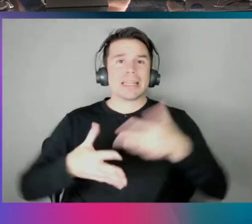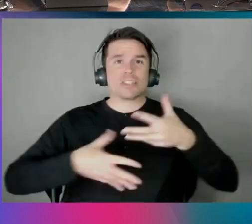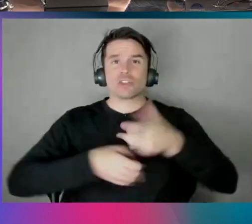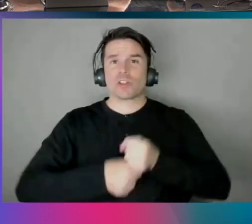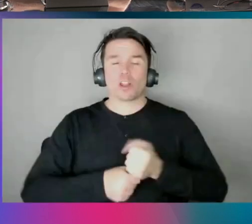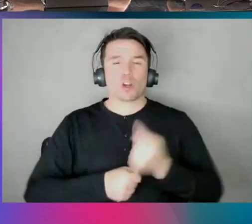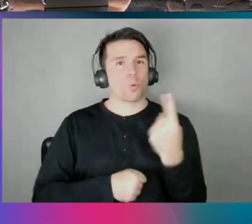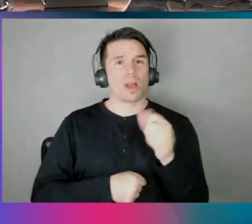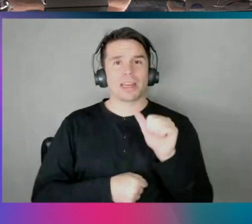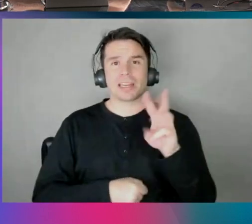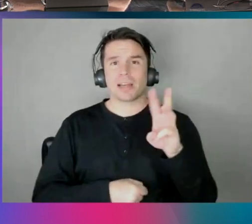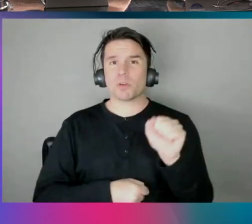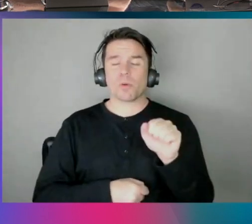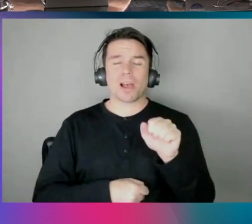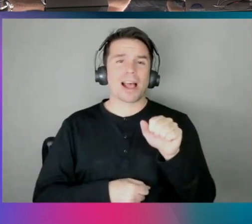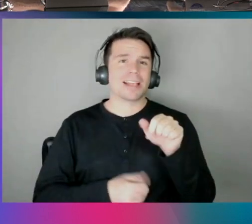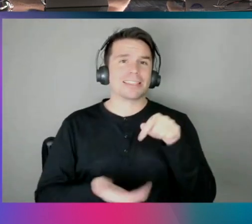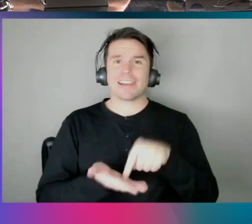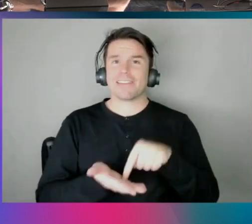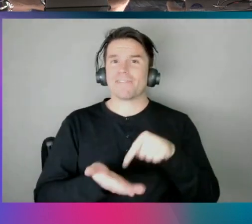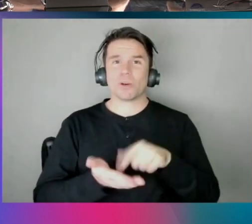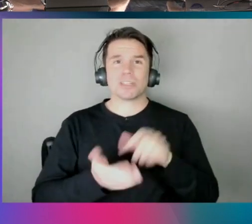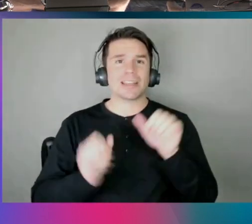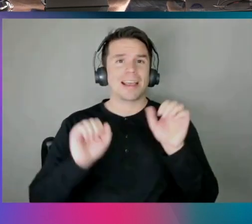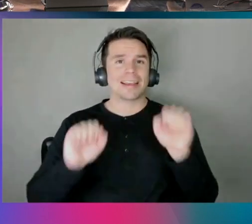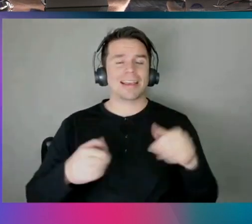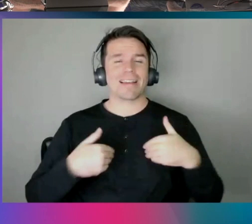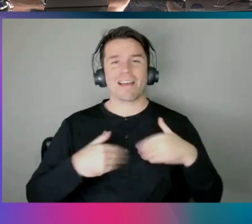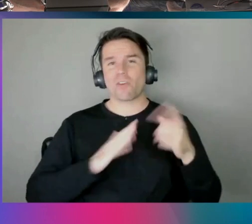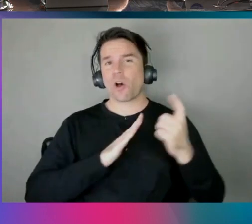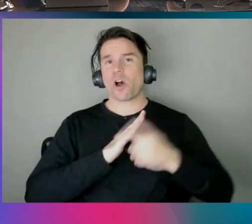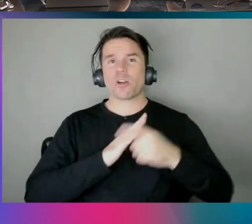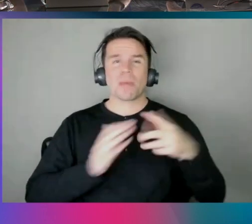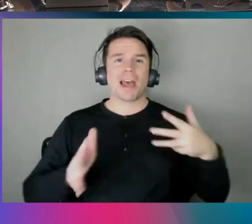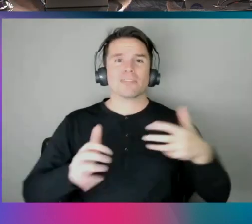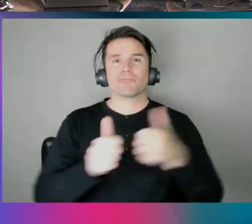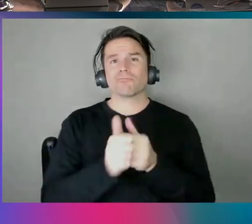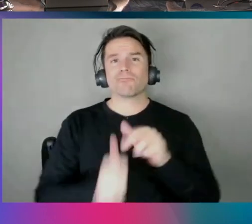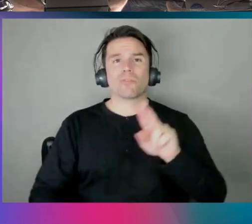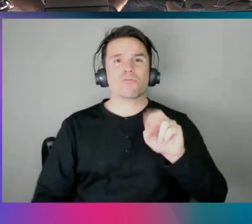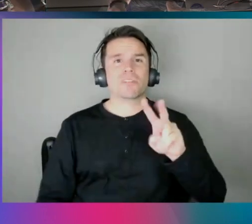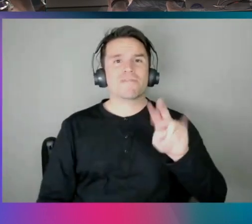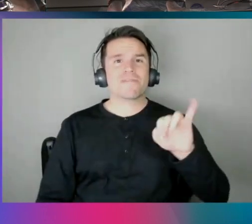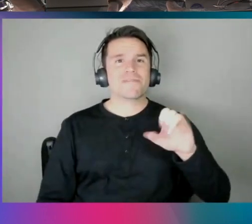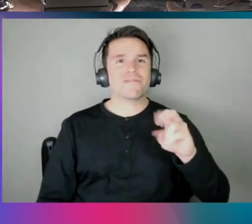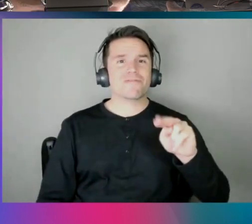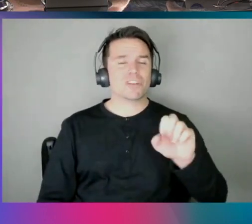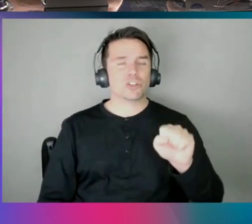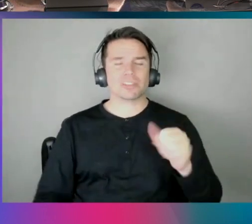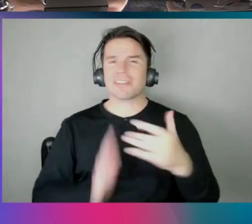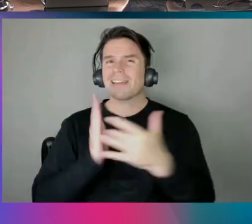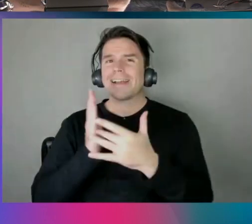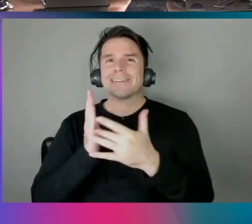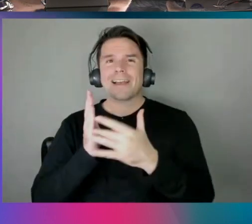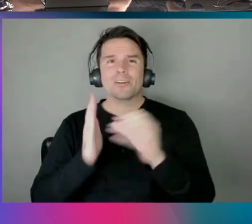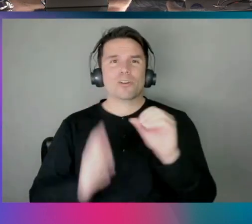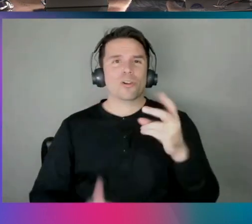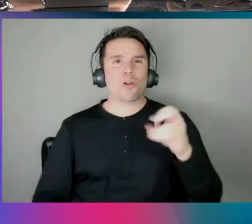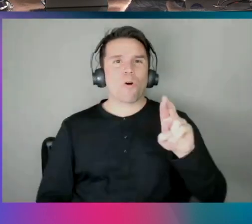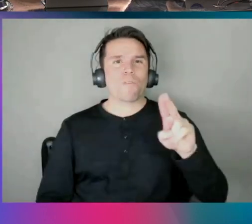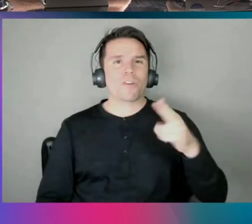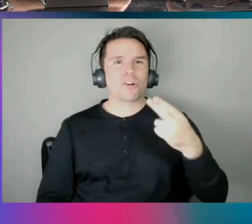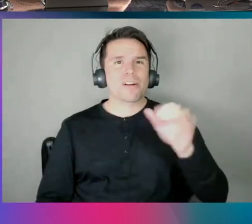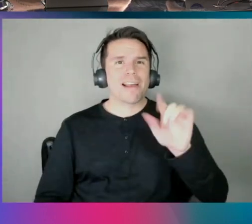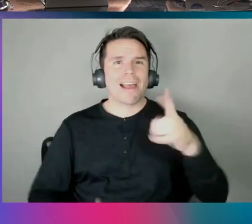to automated revisions. So it takes away a lot of that technical overhead and the undifferentiated heavy lifting of managing